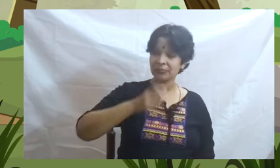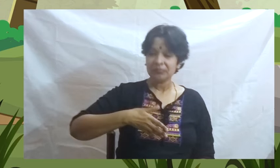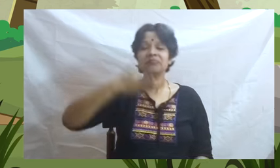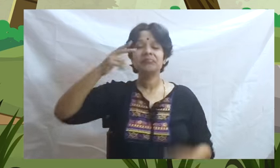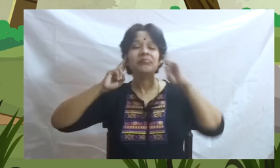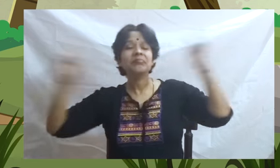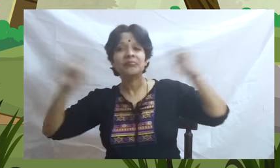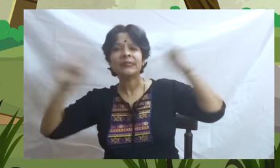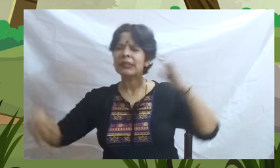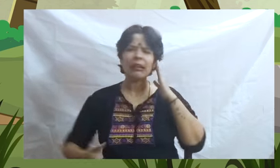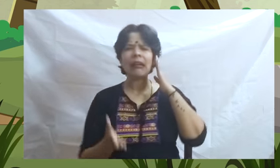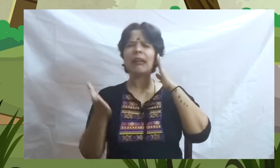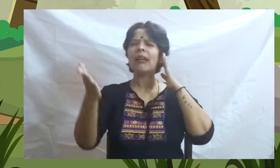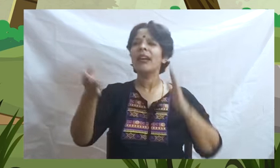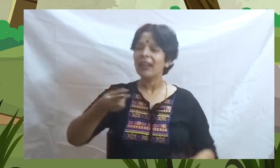to the high gods.